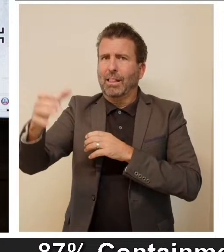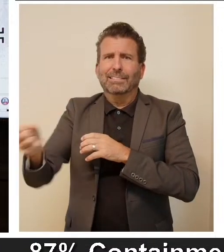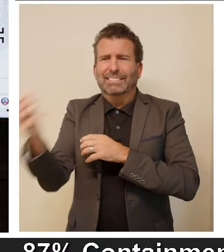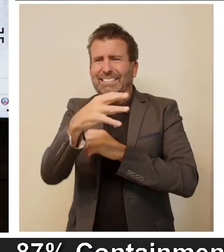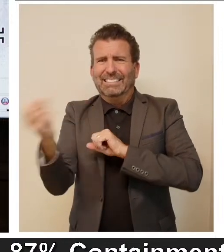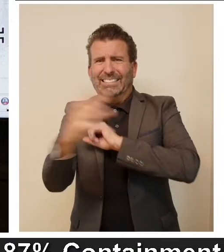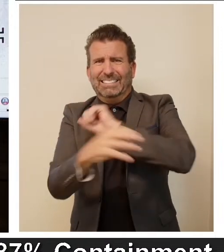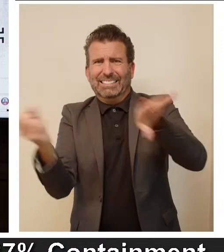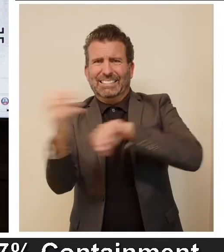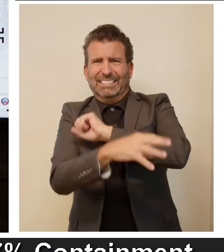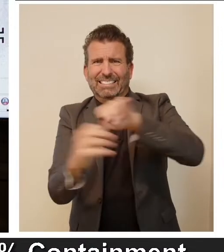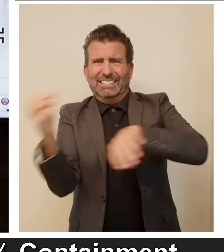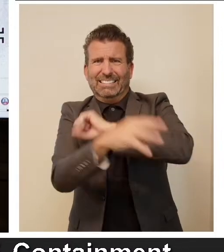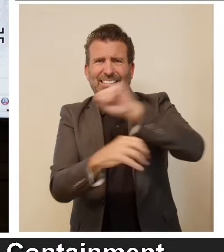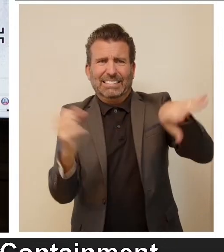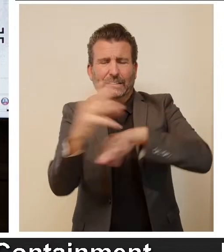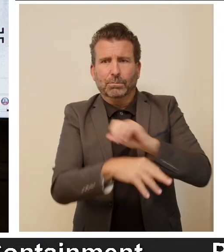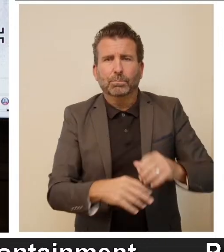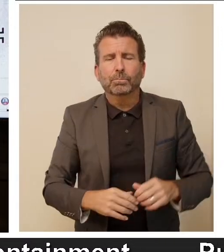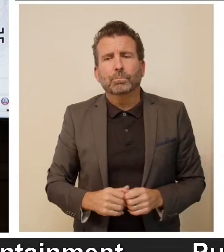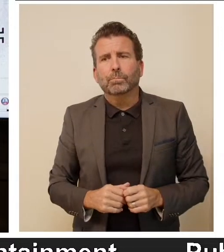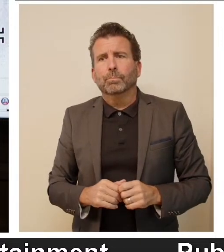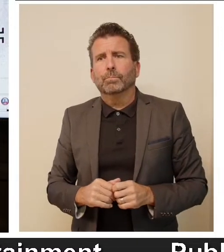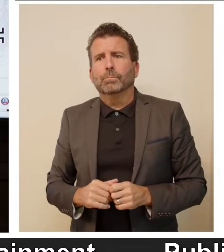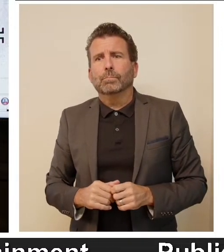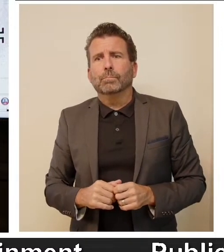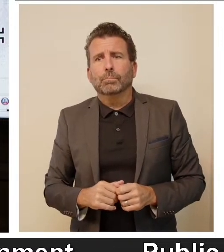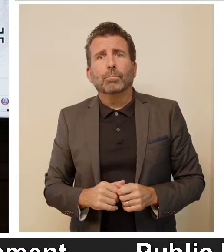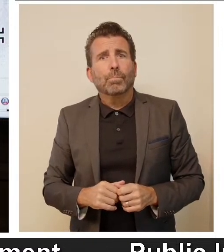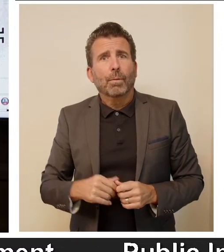cleared of hazardous fire debris.